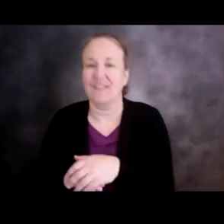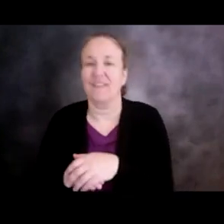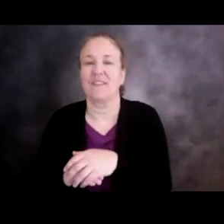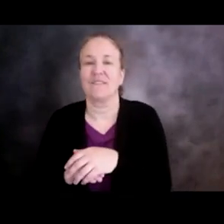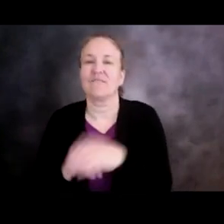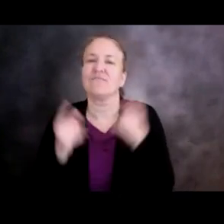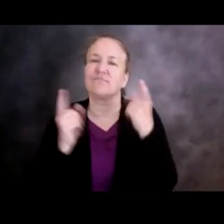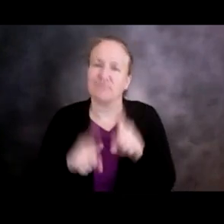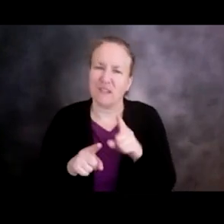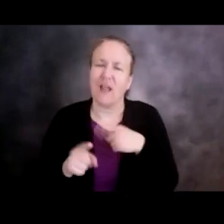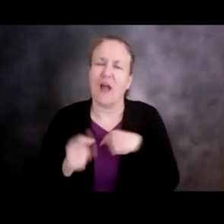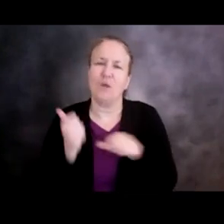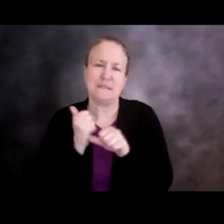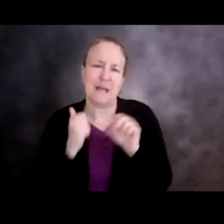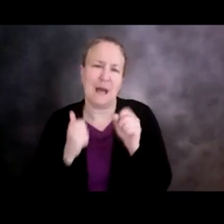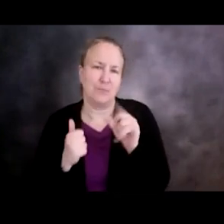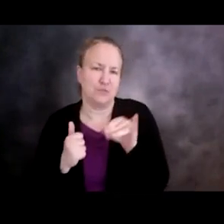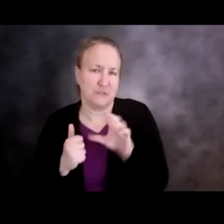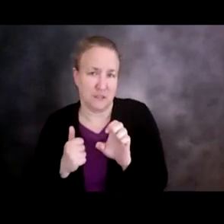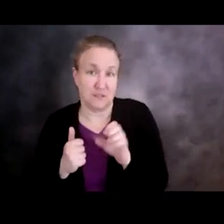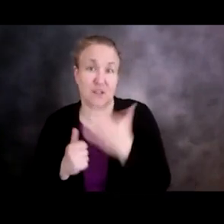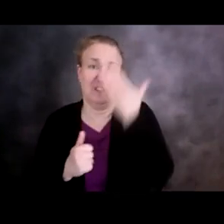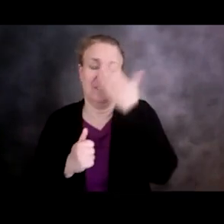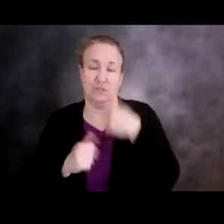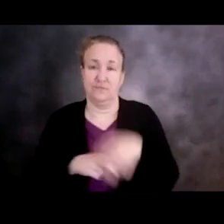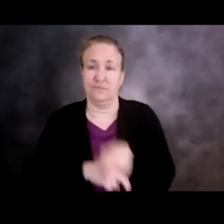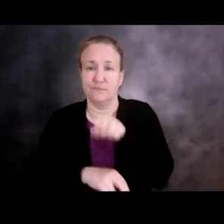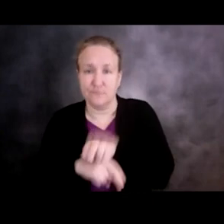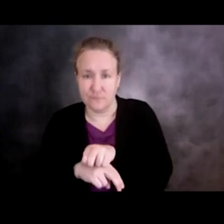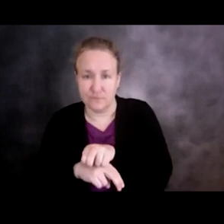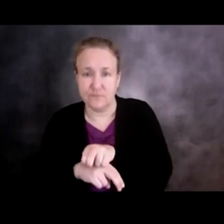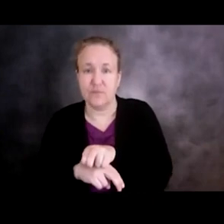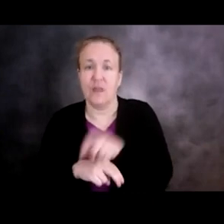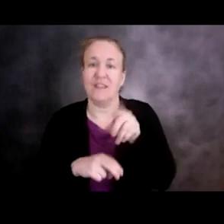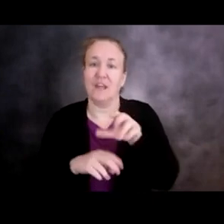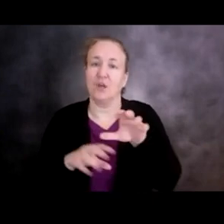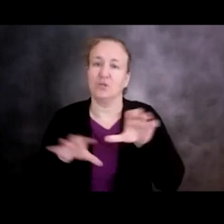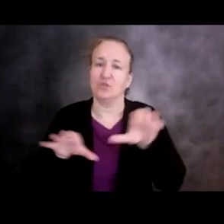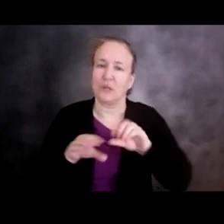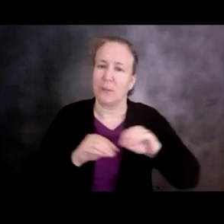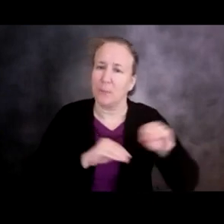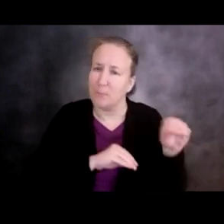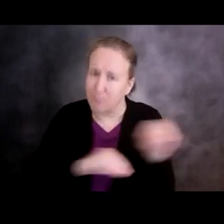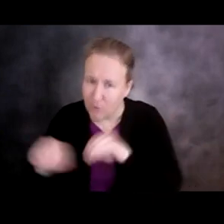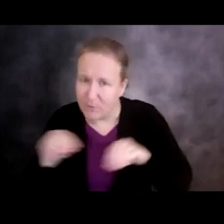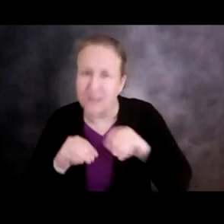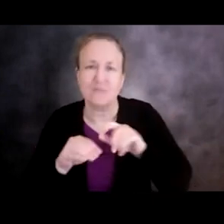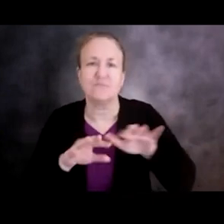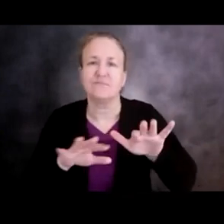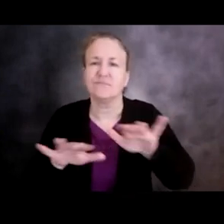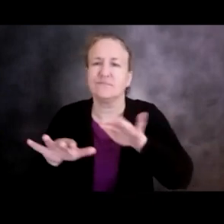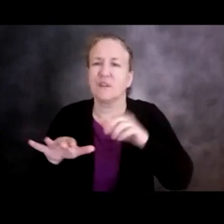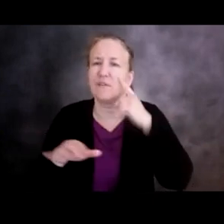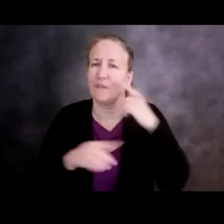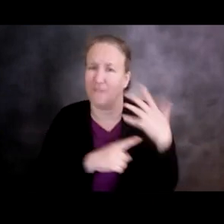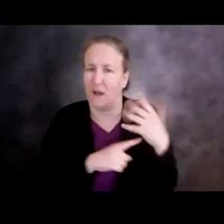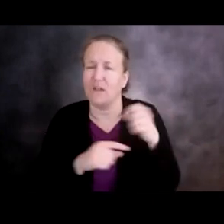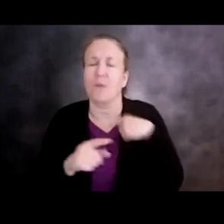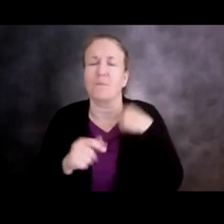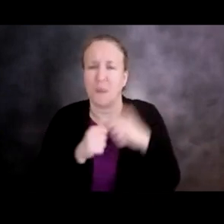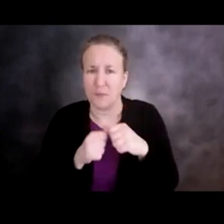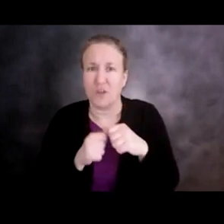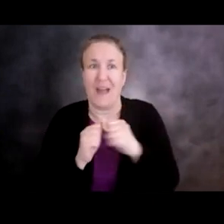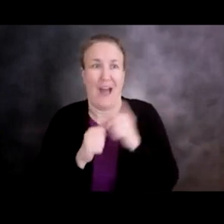I was apprenticing and I was sitting at the front and they were doing movement for five. I just remember how they just